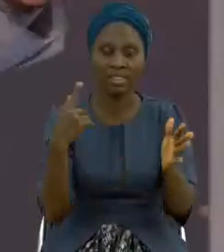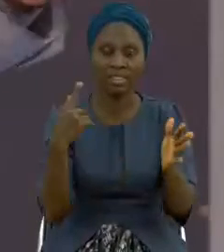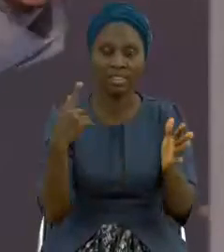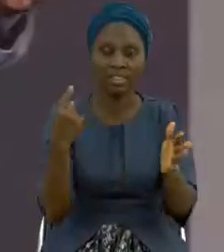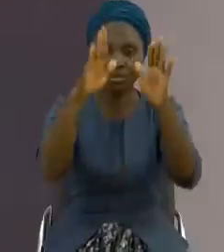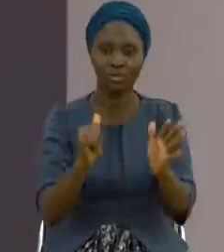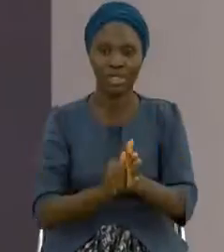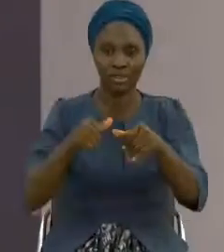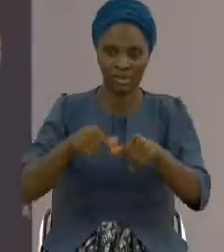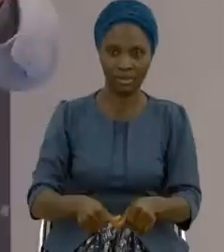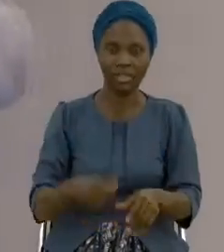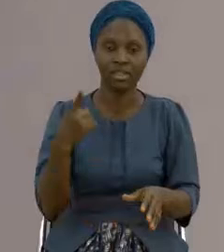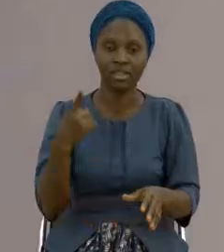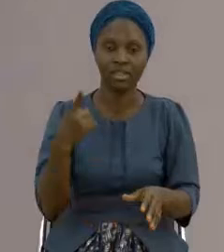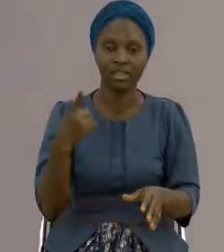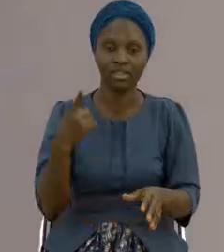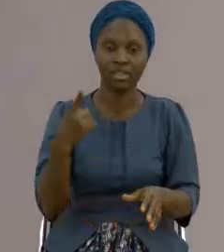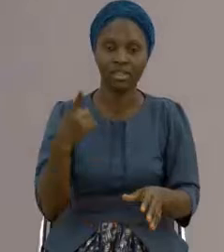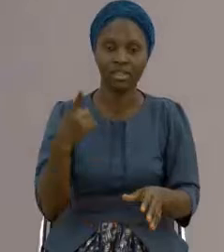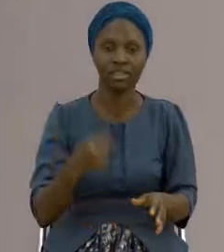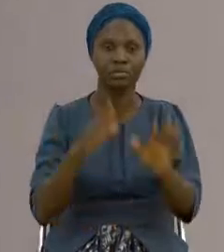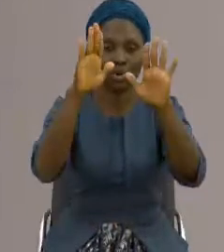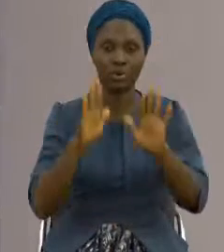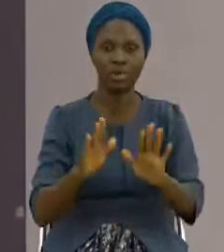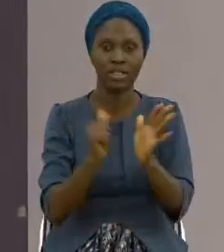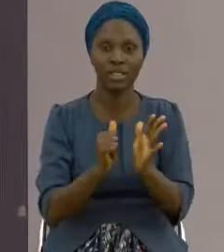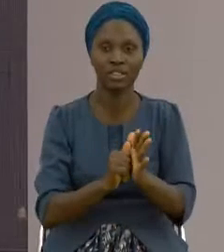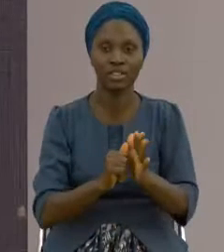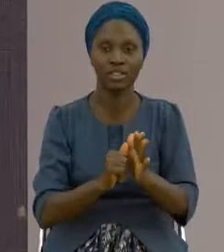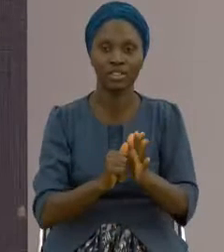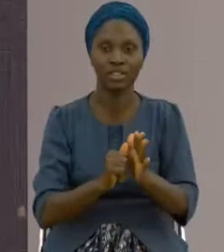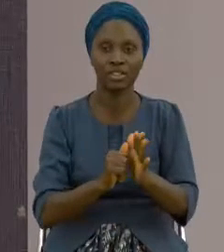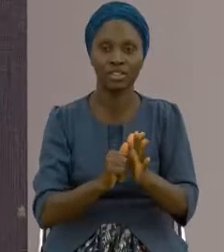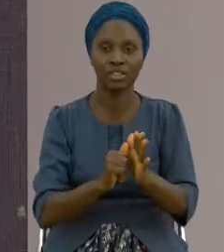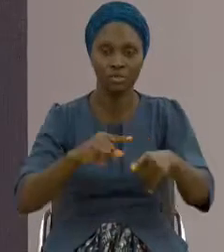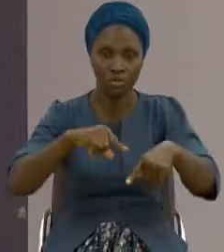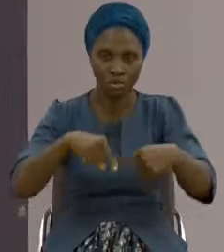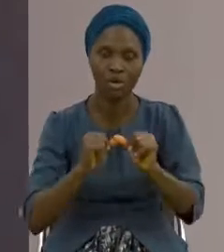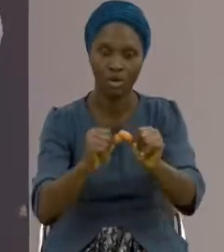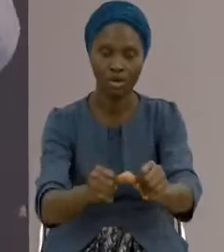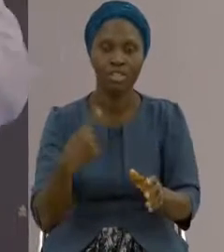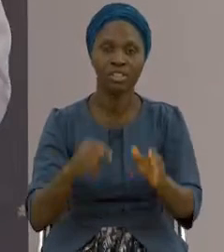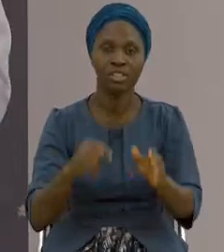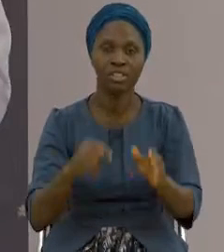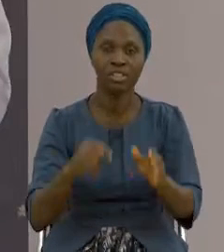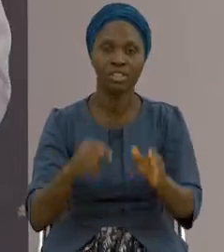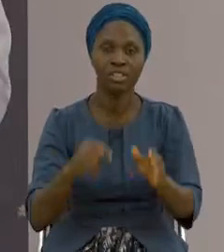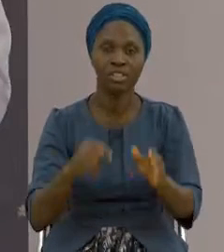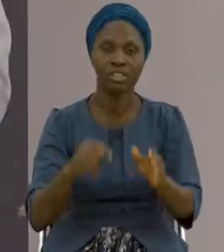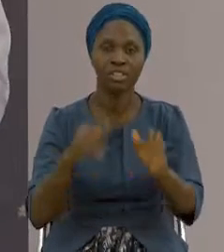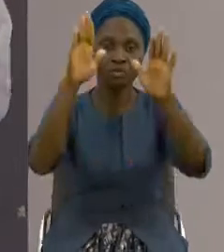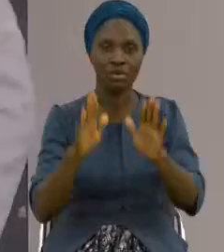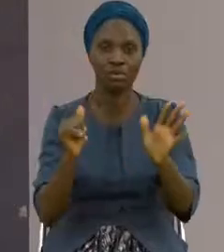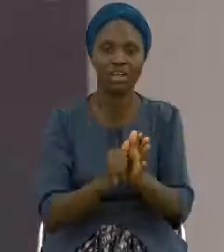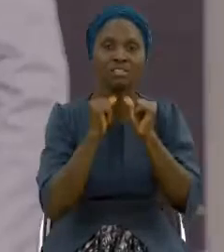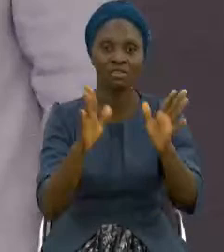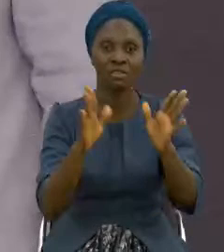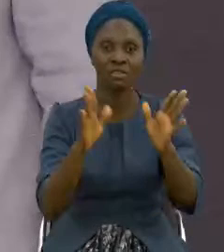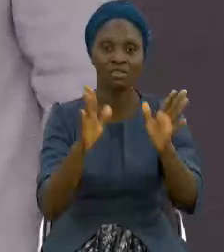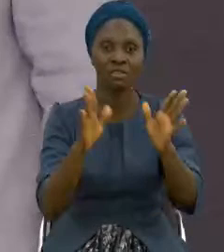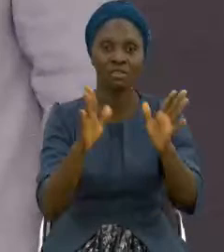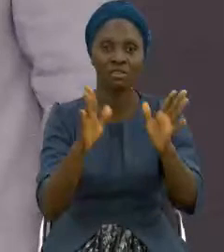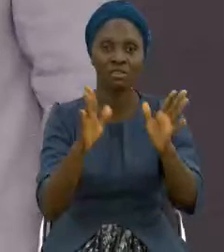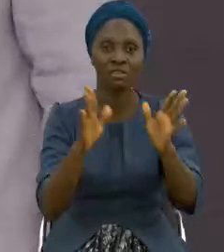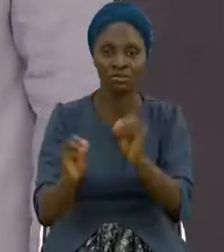miracles that go on, miracles that nothing can hinder. That every day you expect